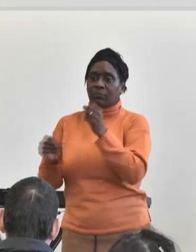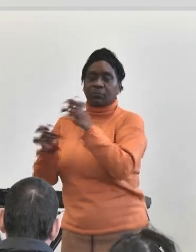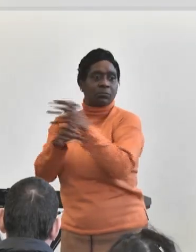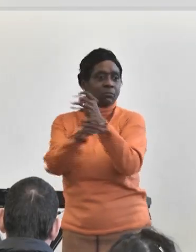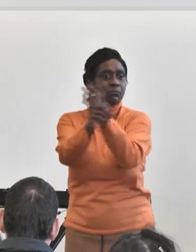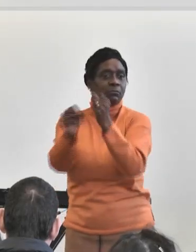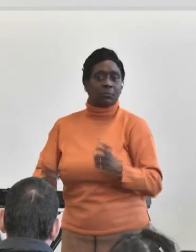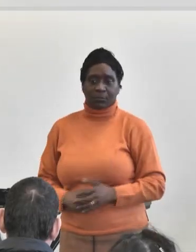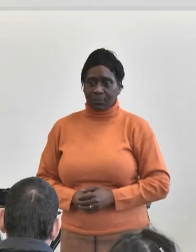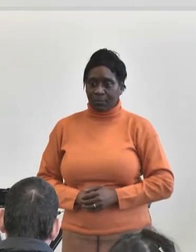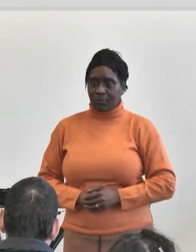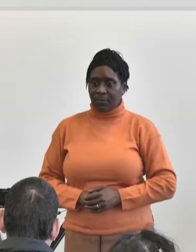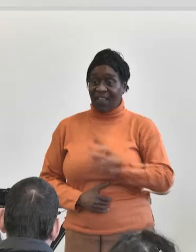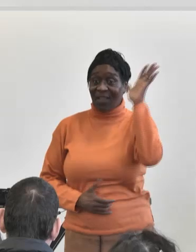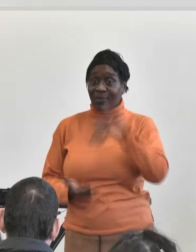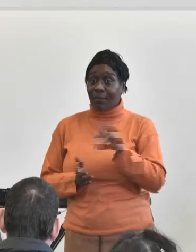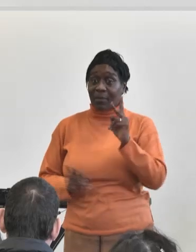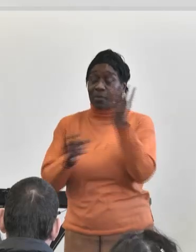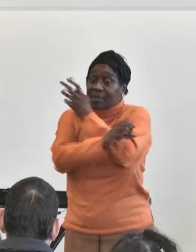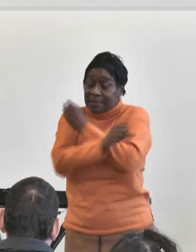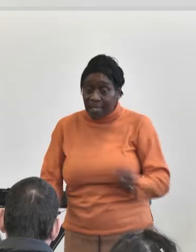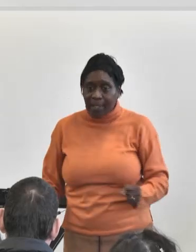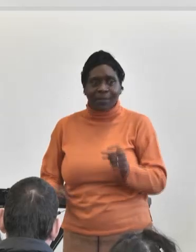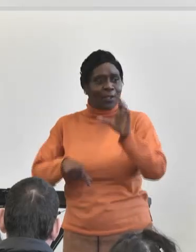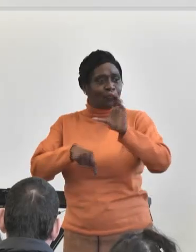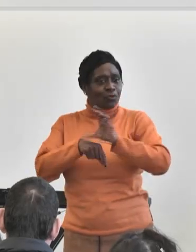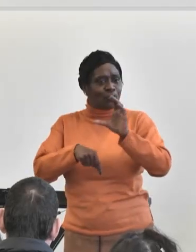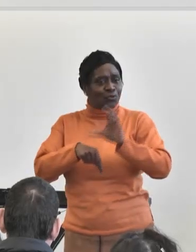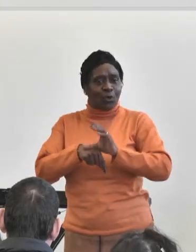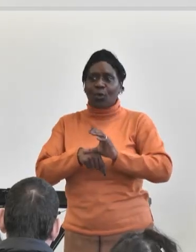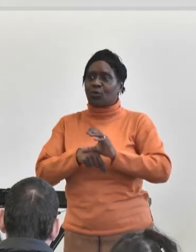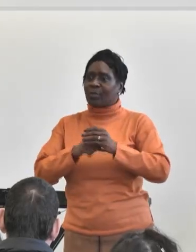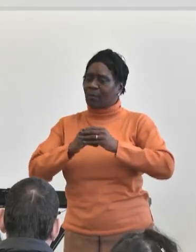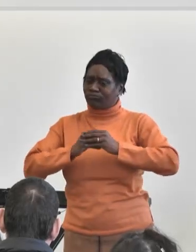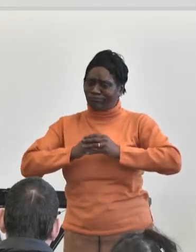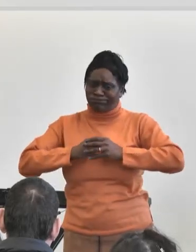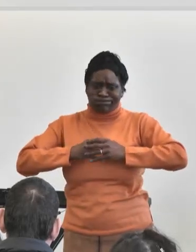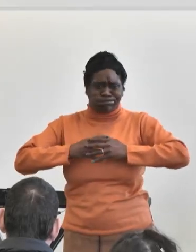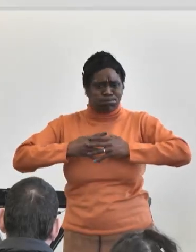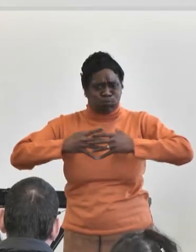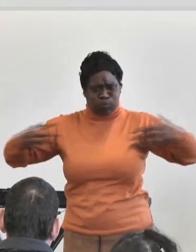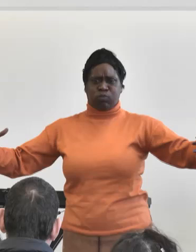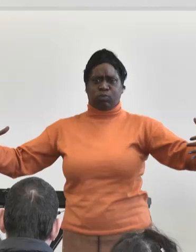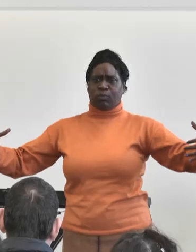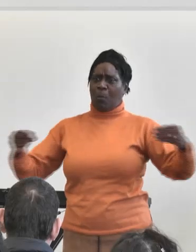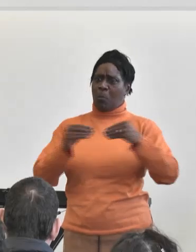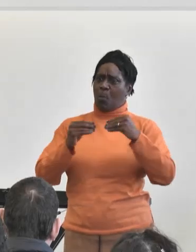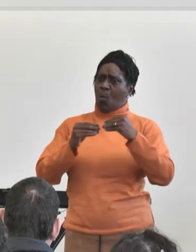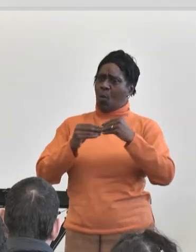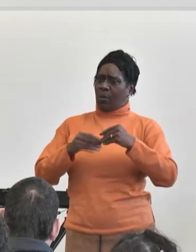5,000 personas fueron salvas. And the church then began to just explode and grow. Y la iglesia empezó a explotar y a